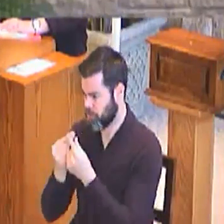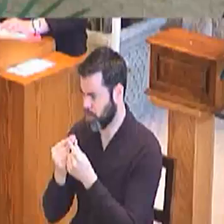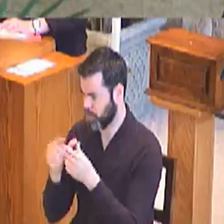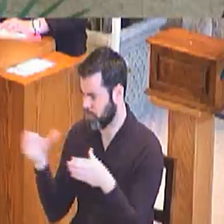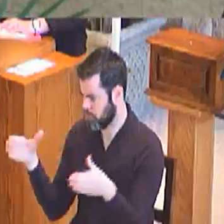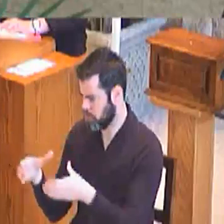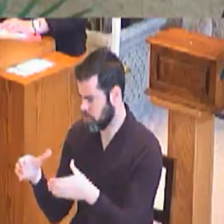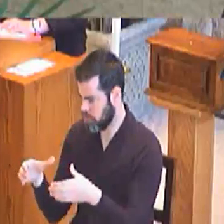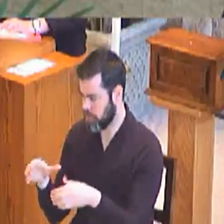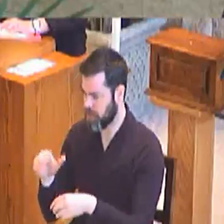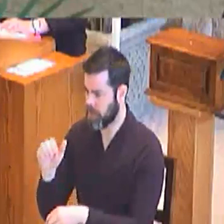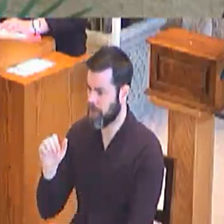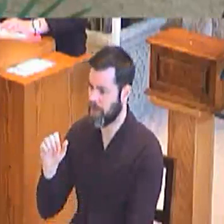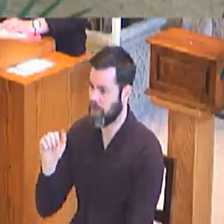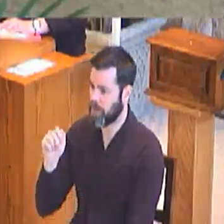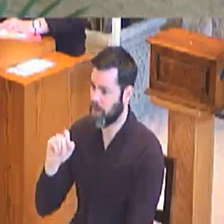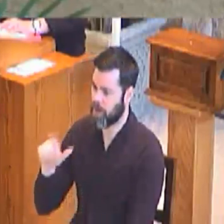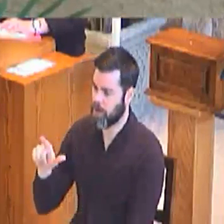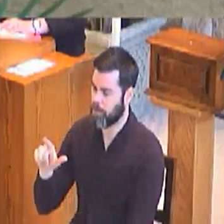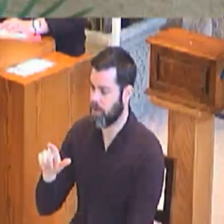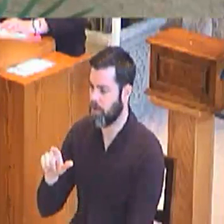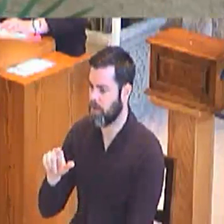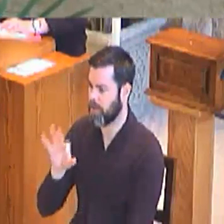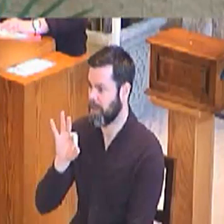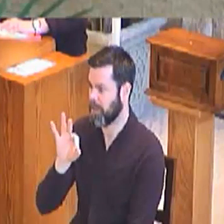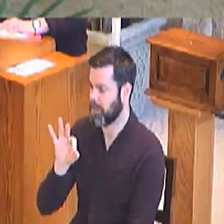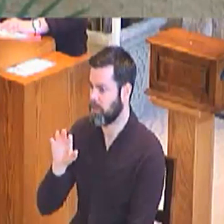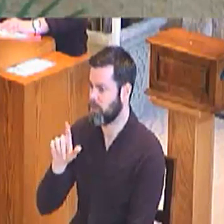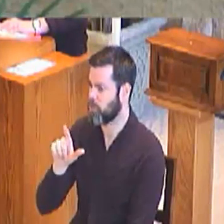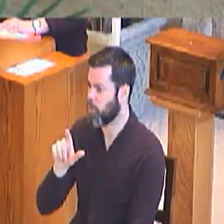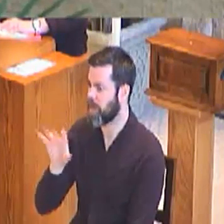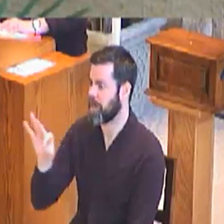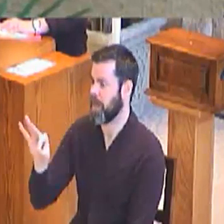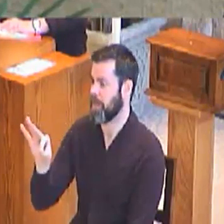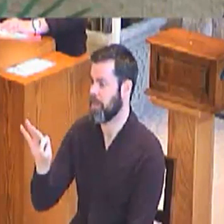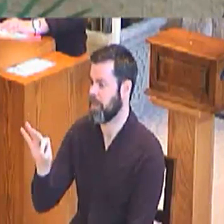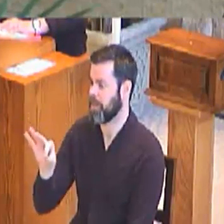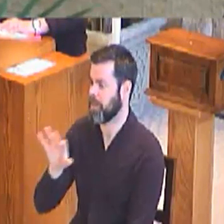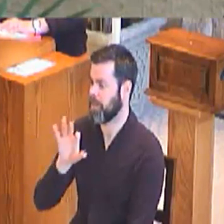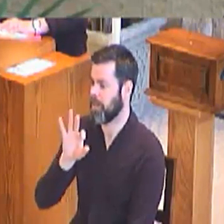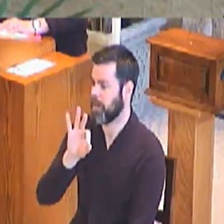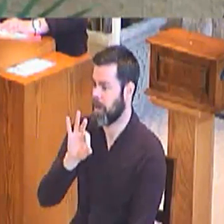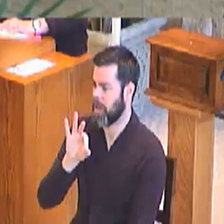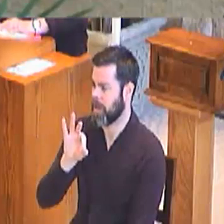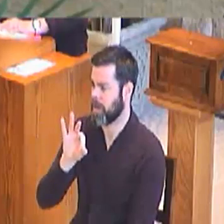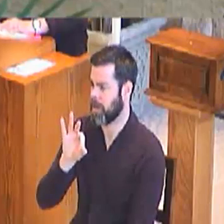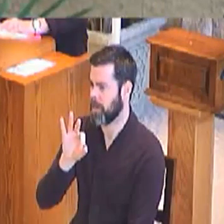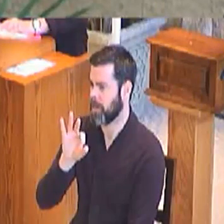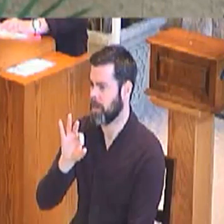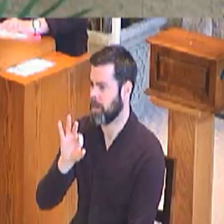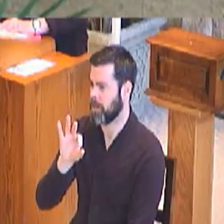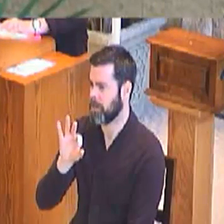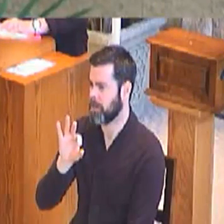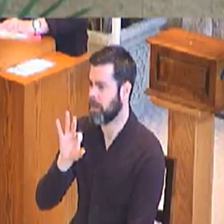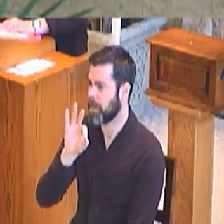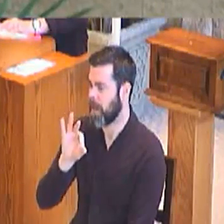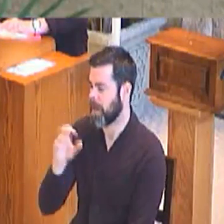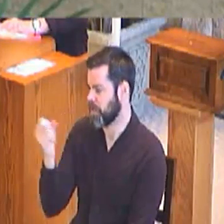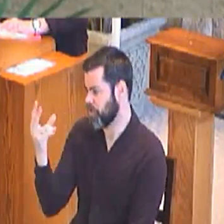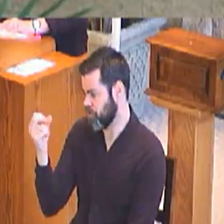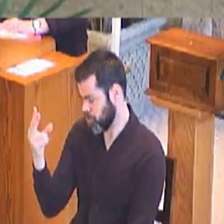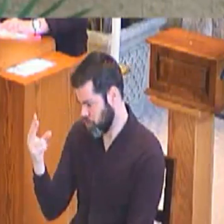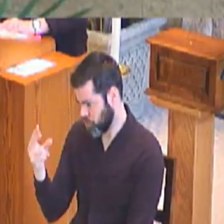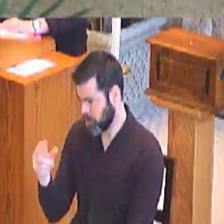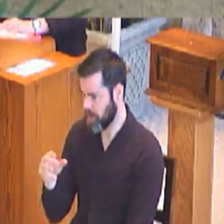from 9 to noon, there's a continental breakfast involved, but we will be holding a focus group. The second option will be Thursday,